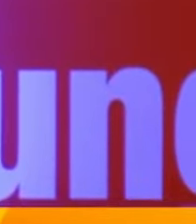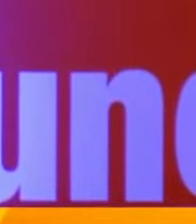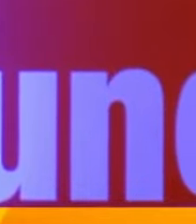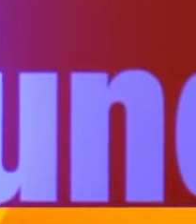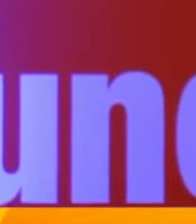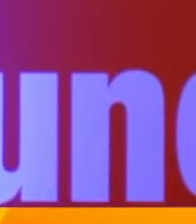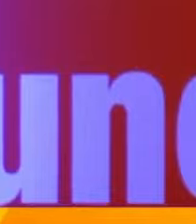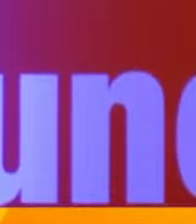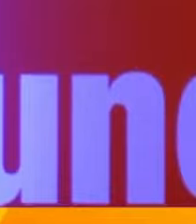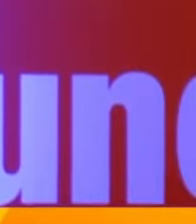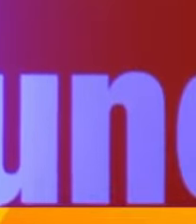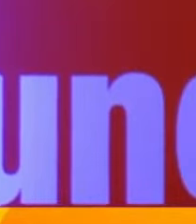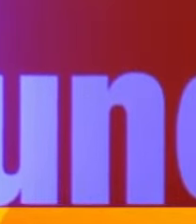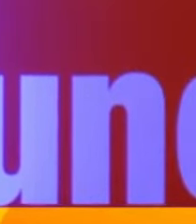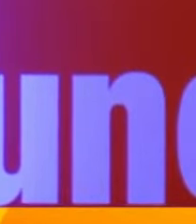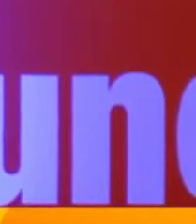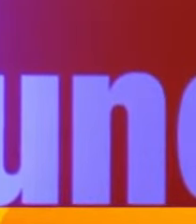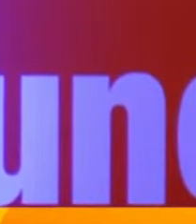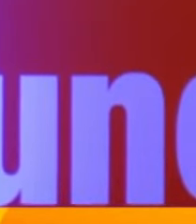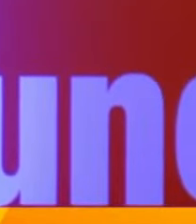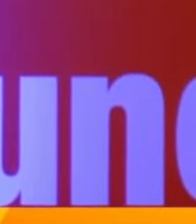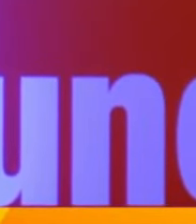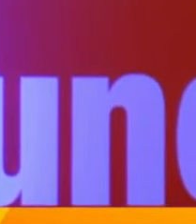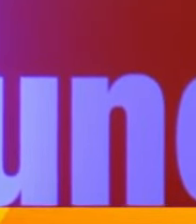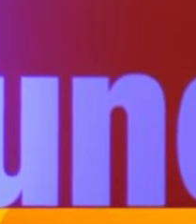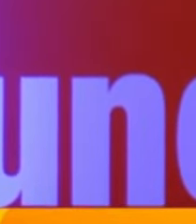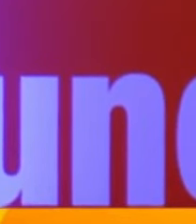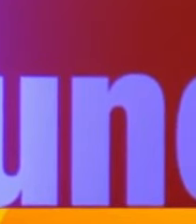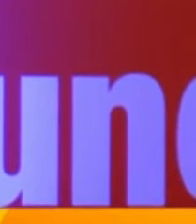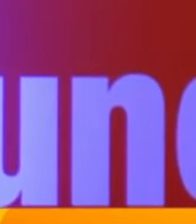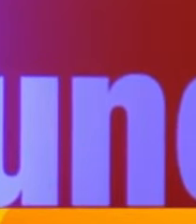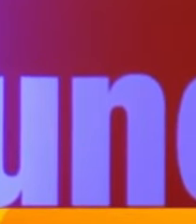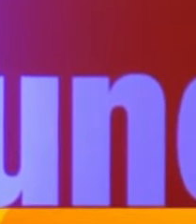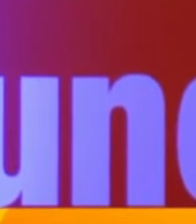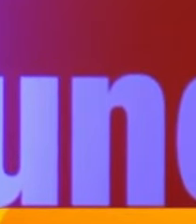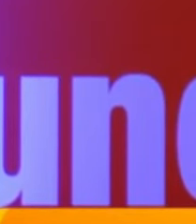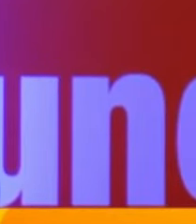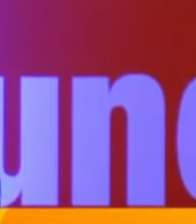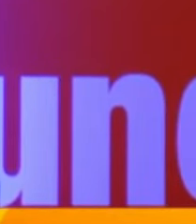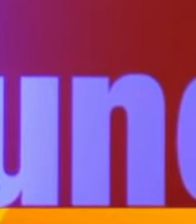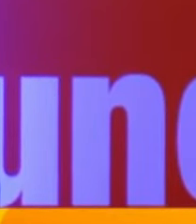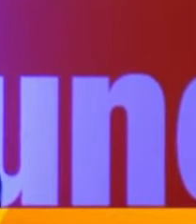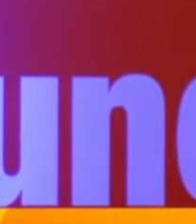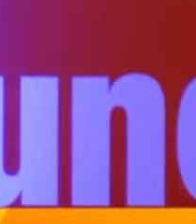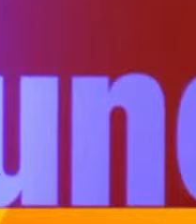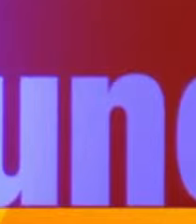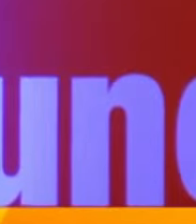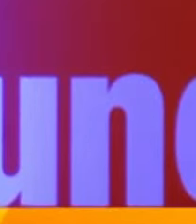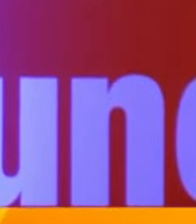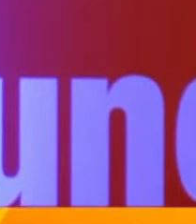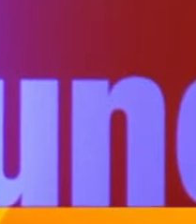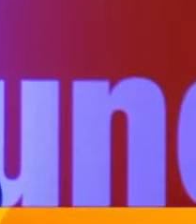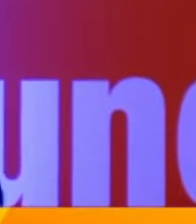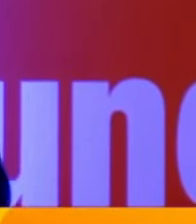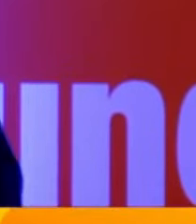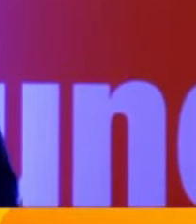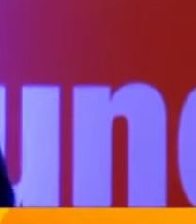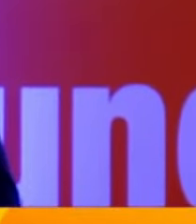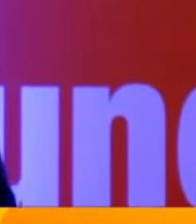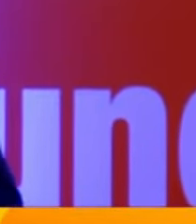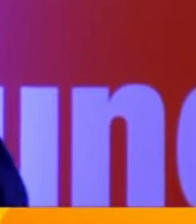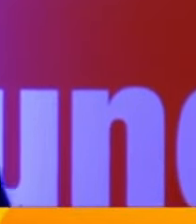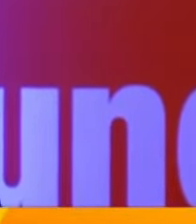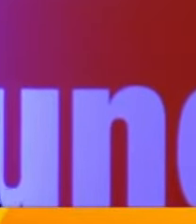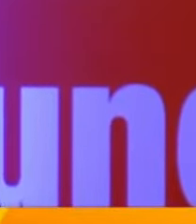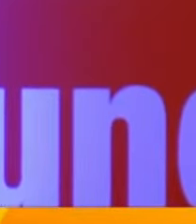today that last year, in the month of December, we won an award, Best Inclusive